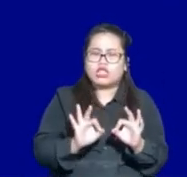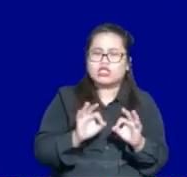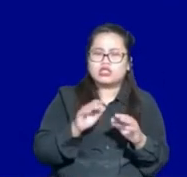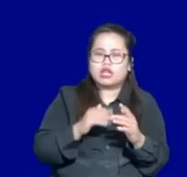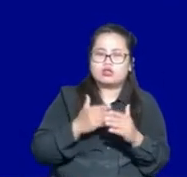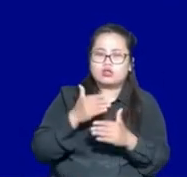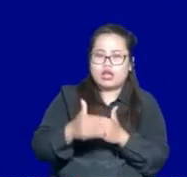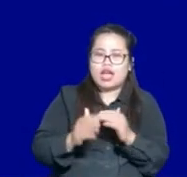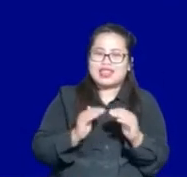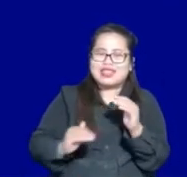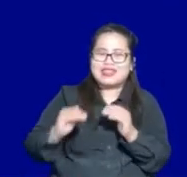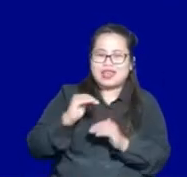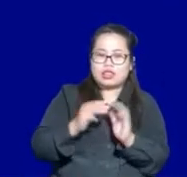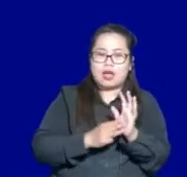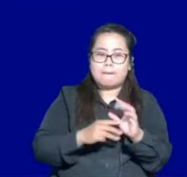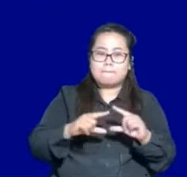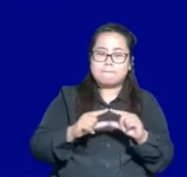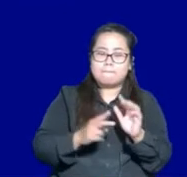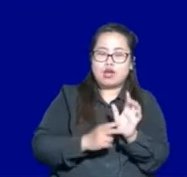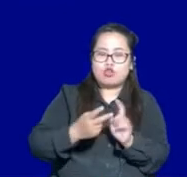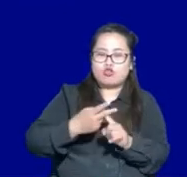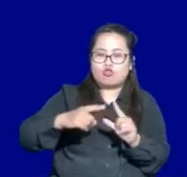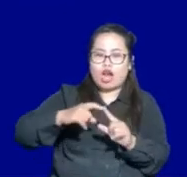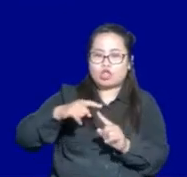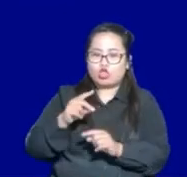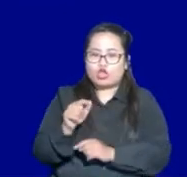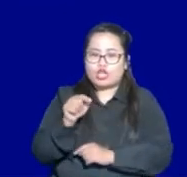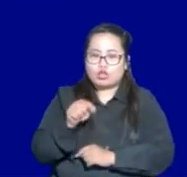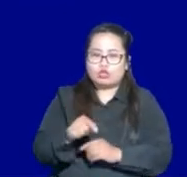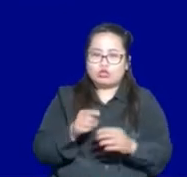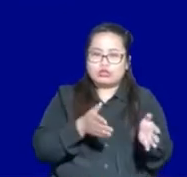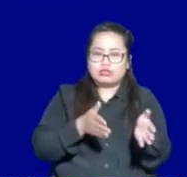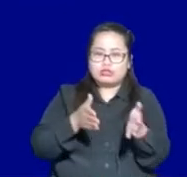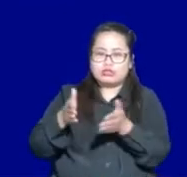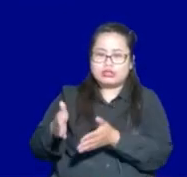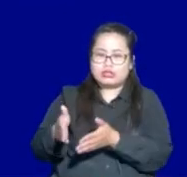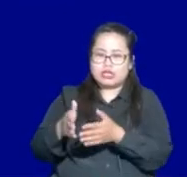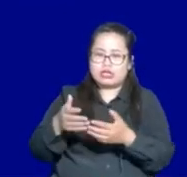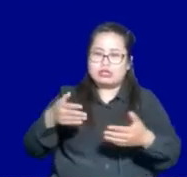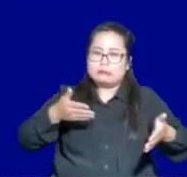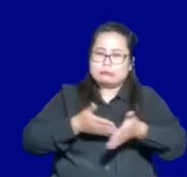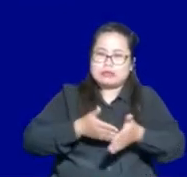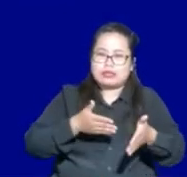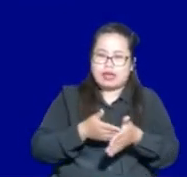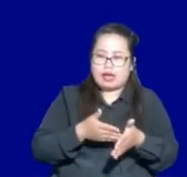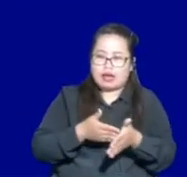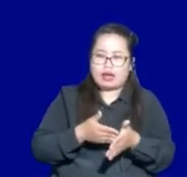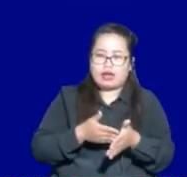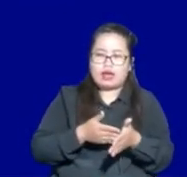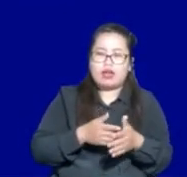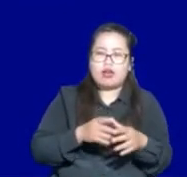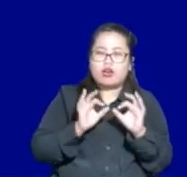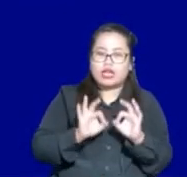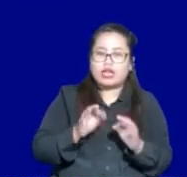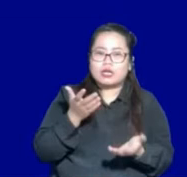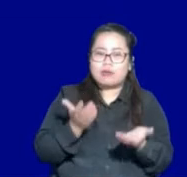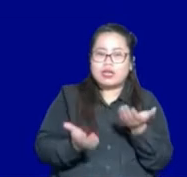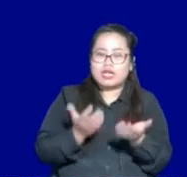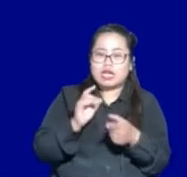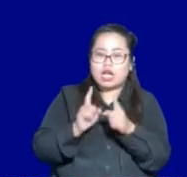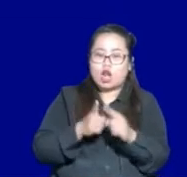converge. Now, Indonesia has more manufacturing employment than would be expected for its income